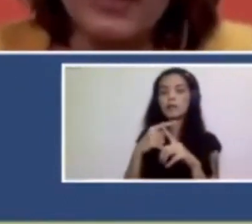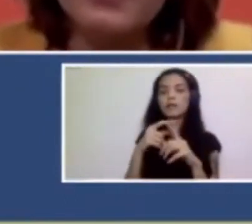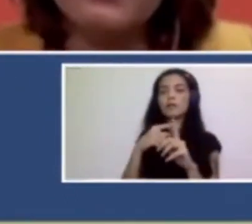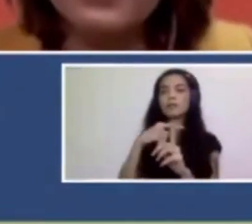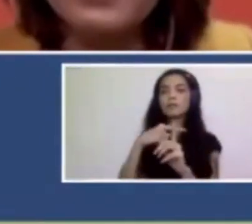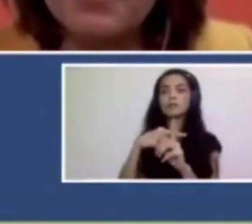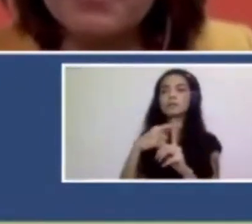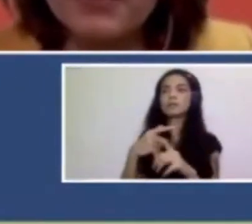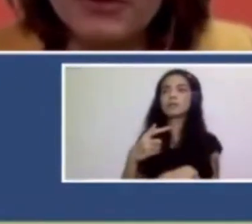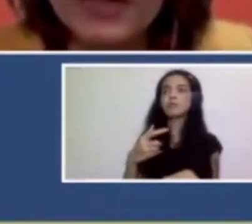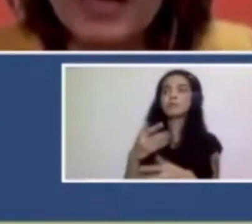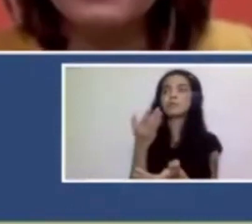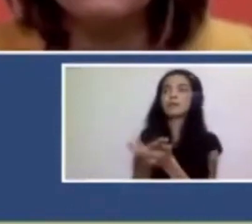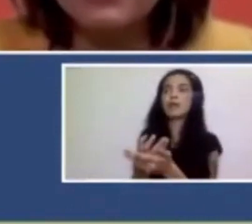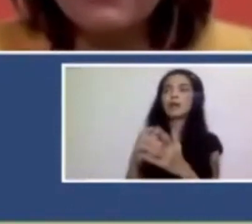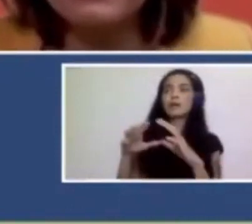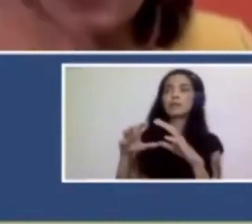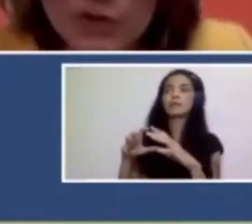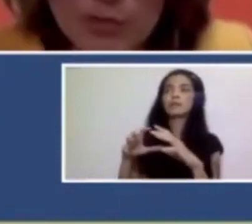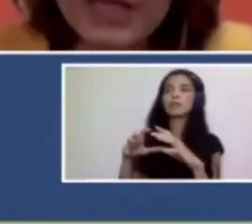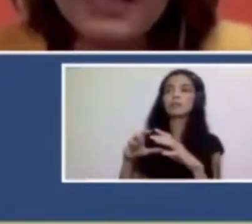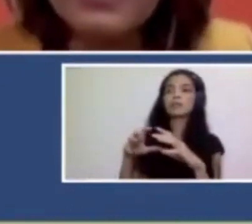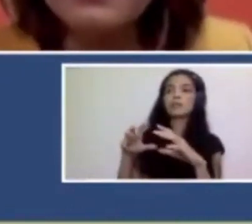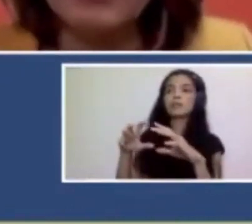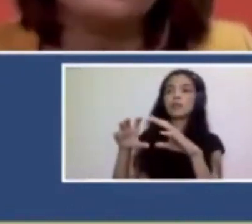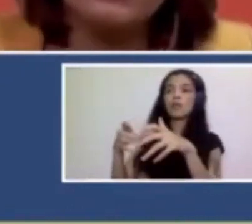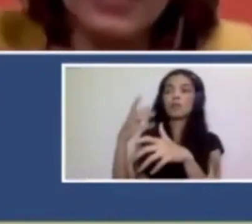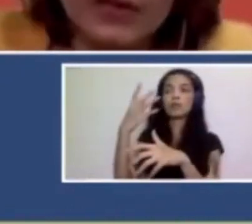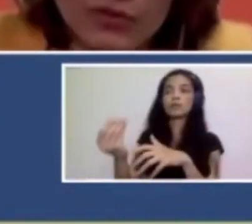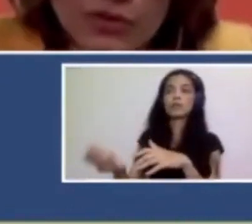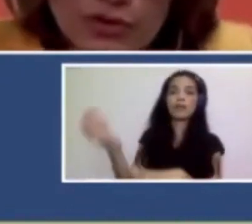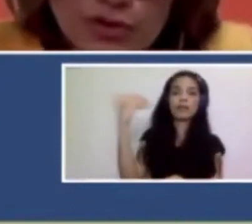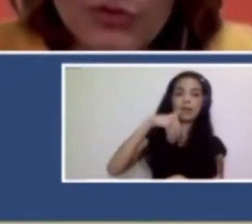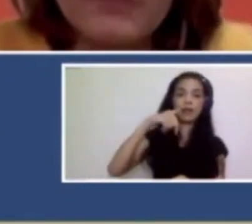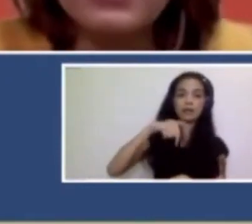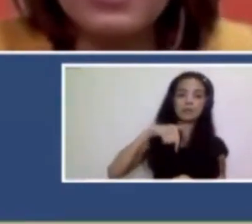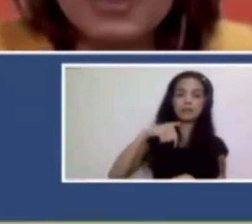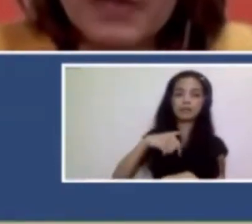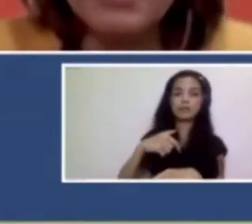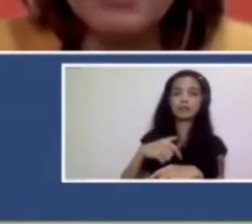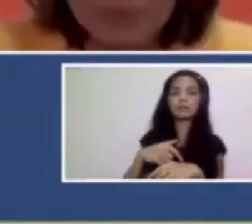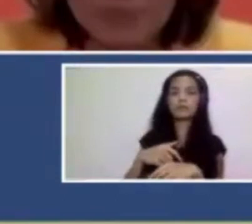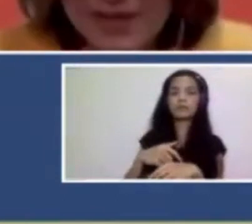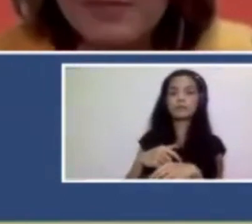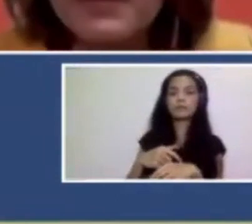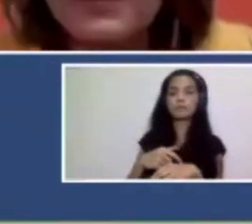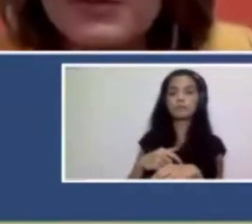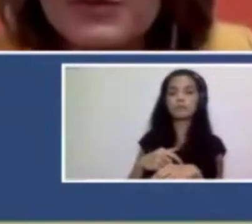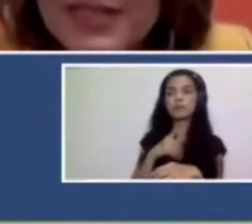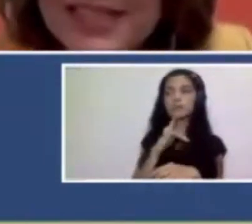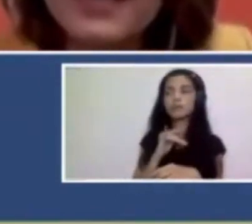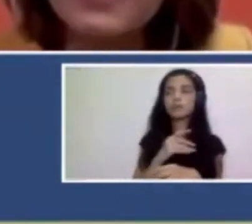here for the same prototype. We invite them to come here. Obviously we had to go to the village, pick them up and bring them to